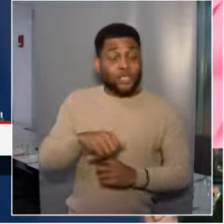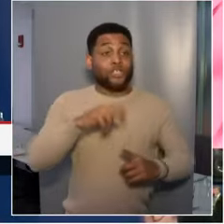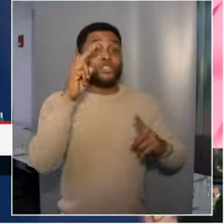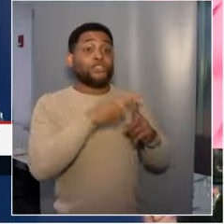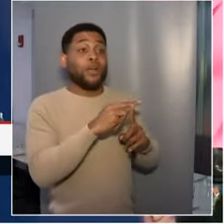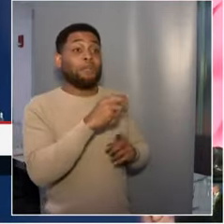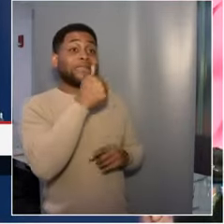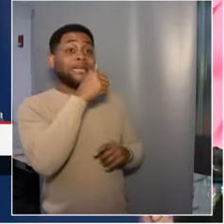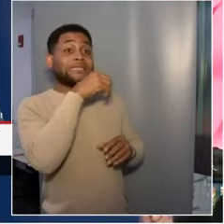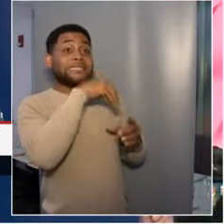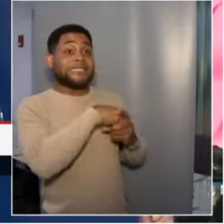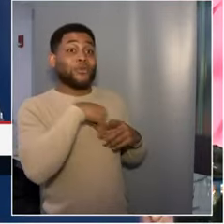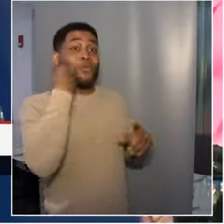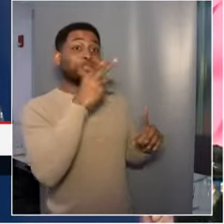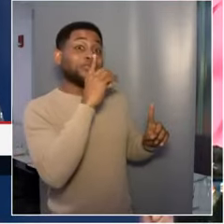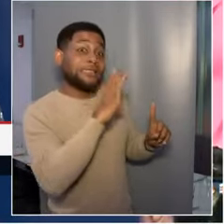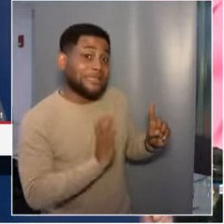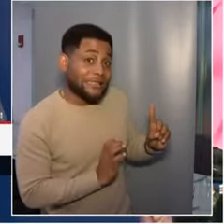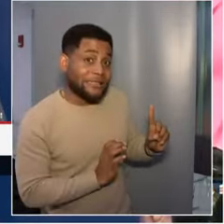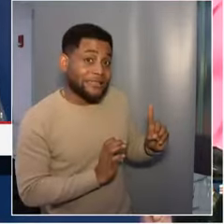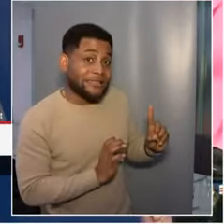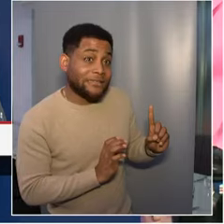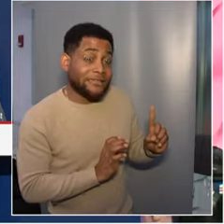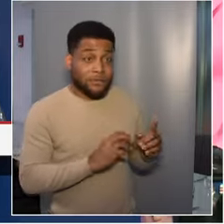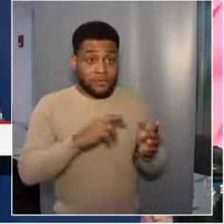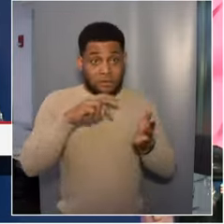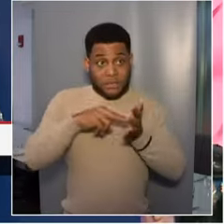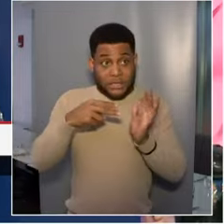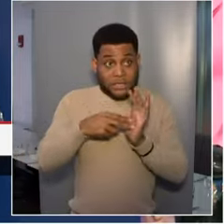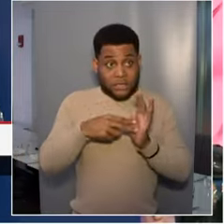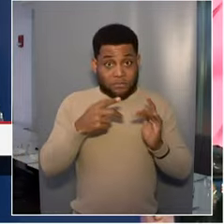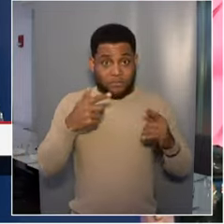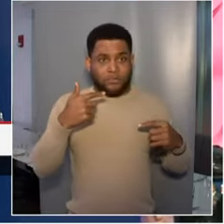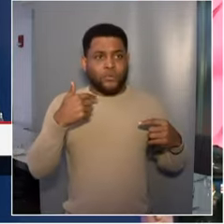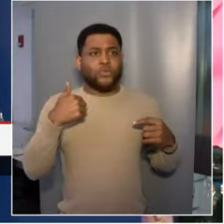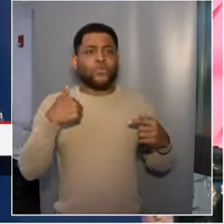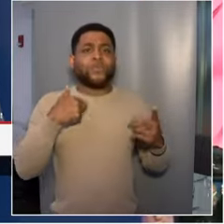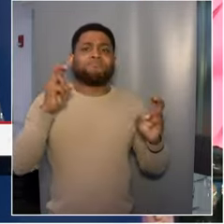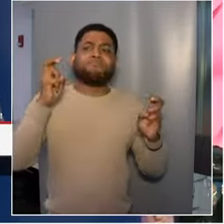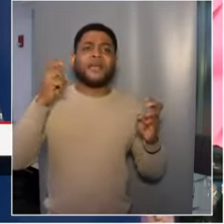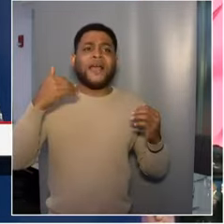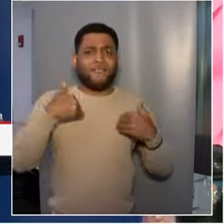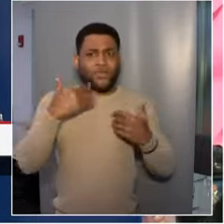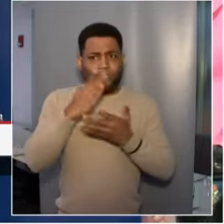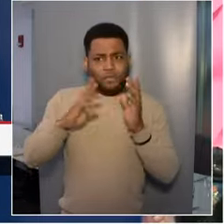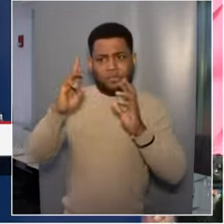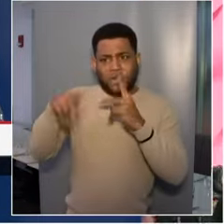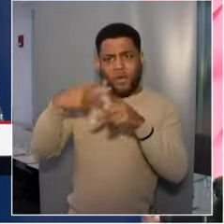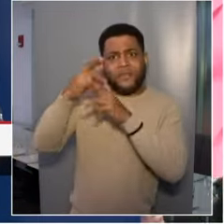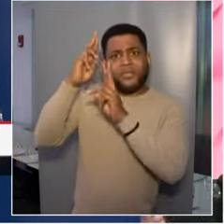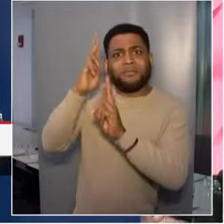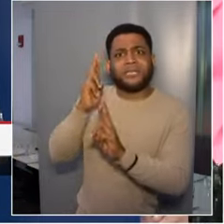D.C. We should be treated with that kind of respect. The